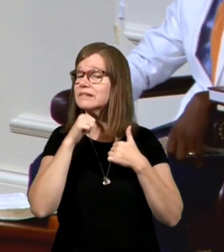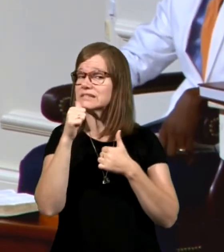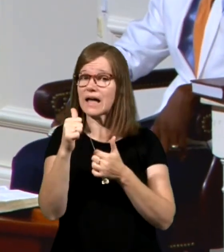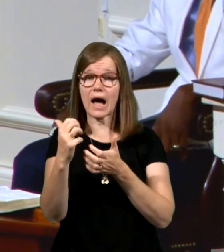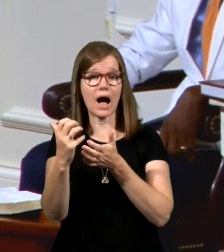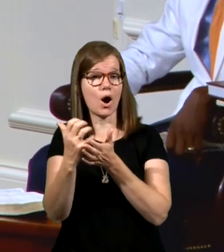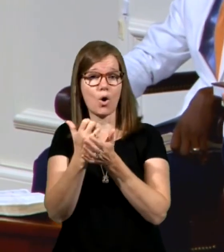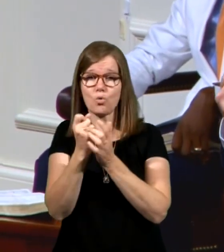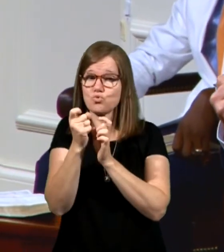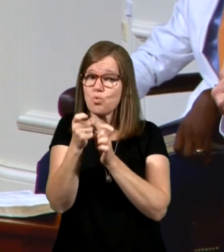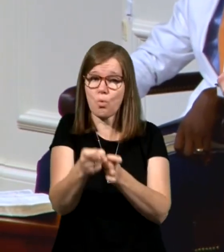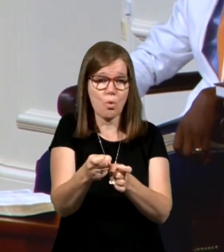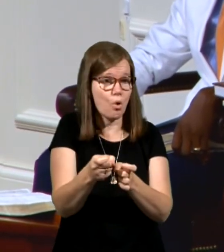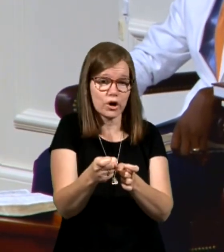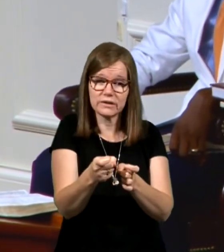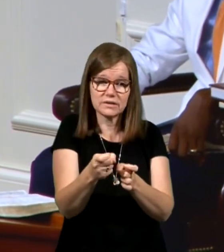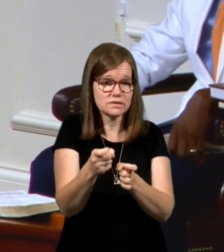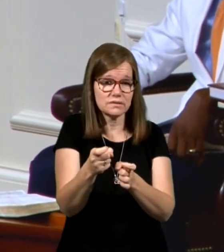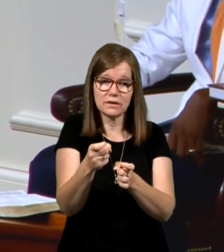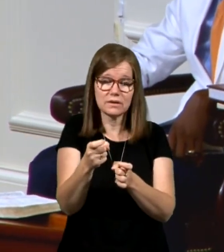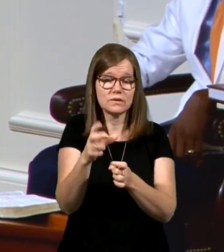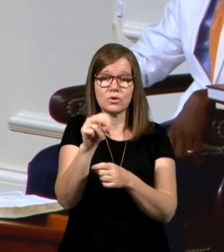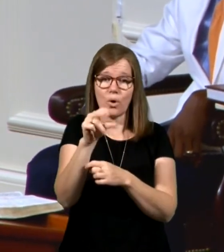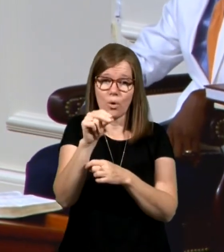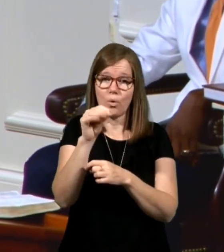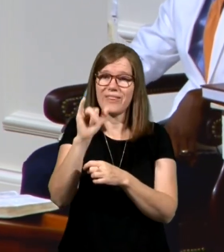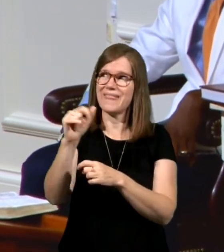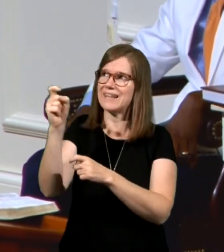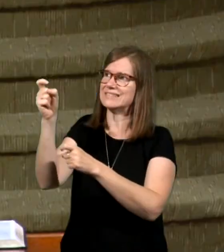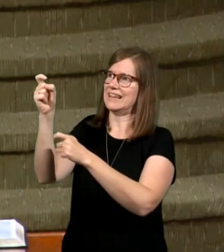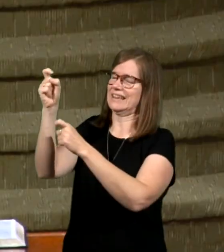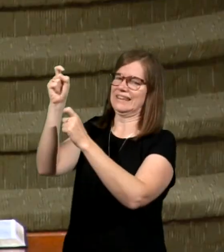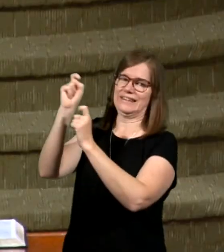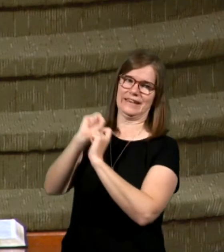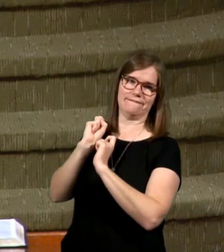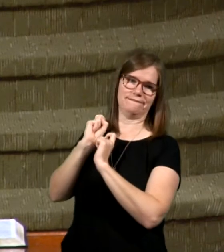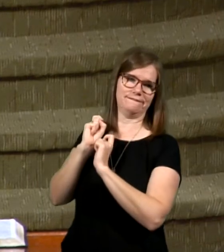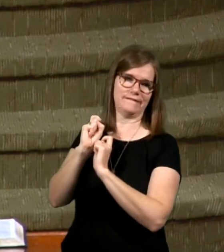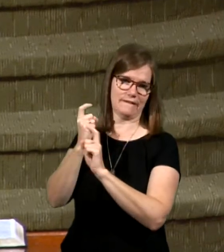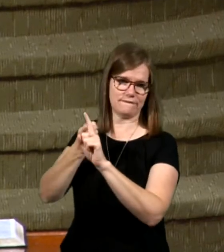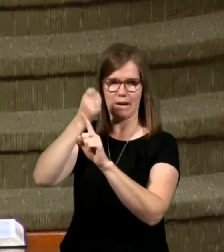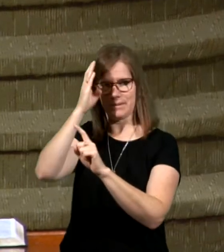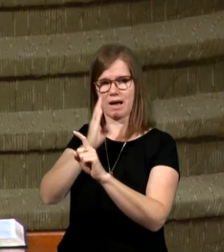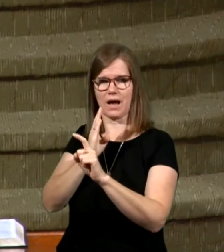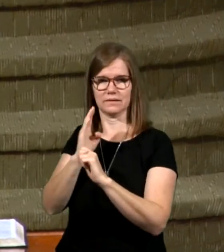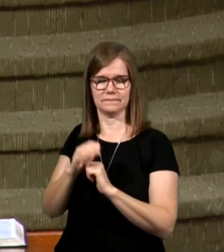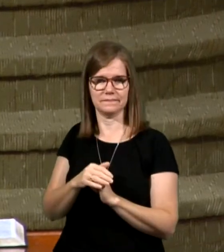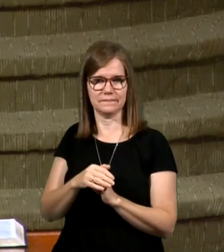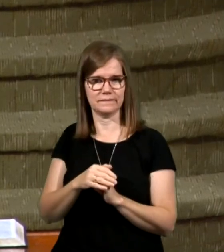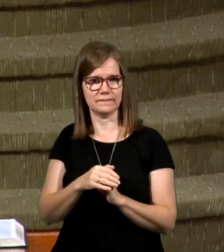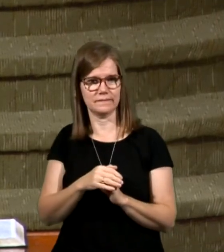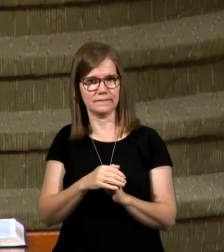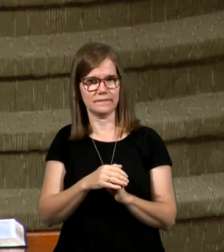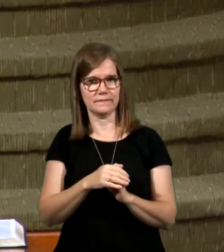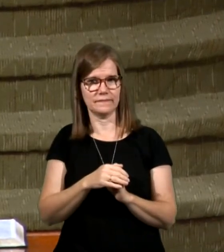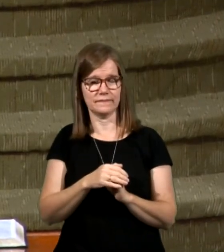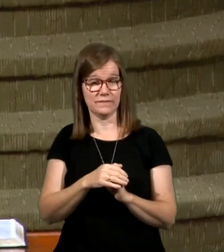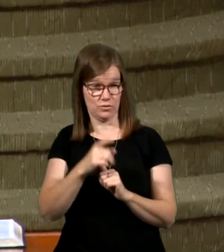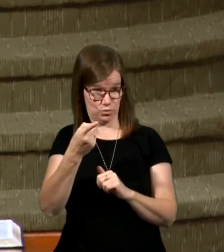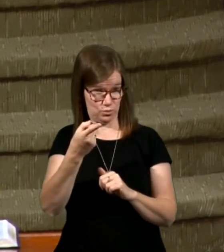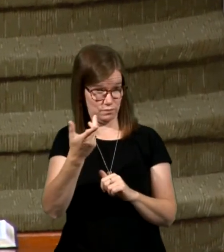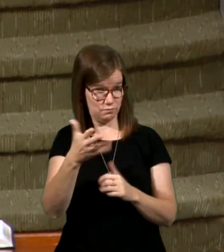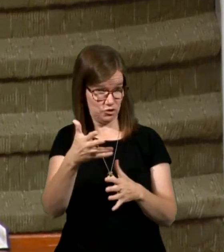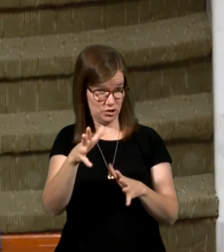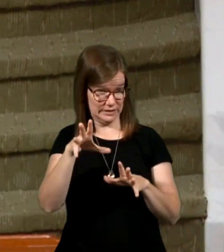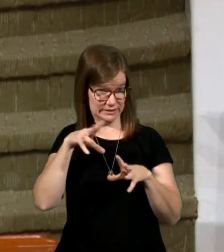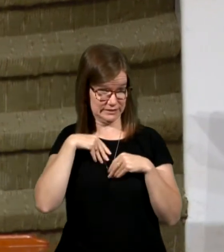It's a gift for your guilt. It's a gift from God for you. Have you ever accepted that